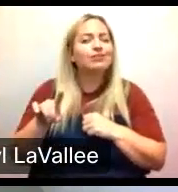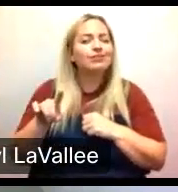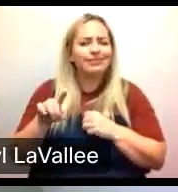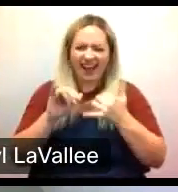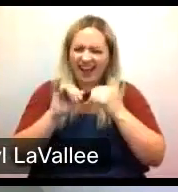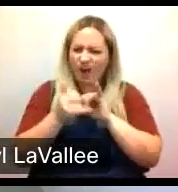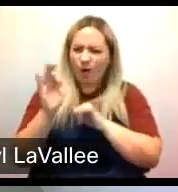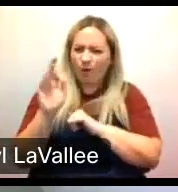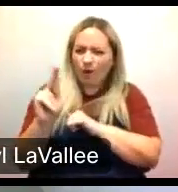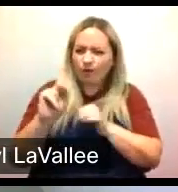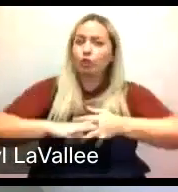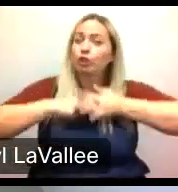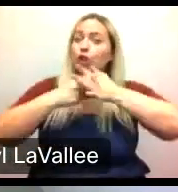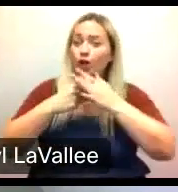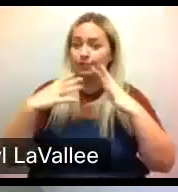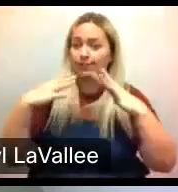Mark begin his summary?